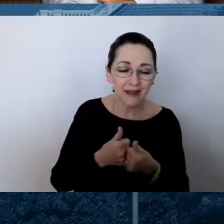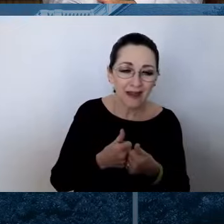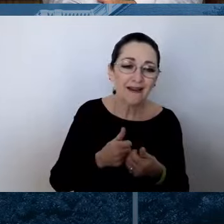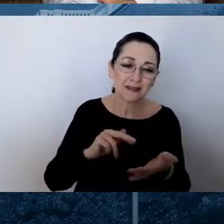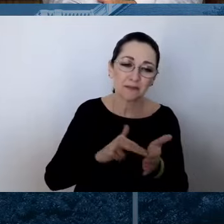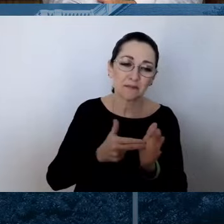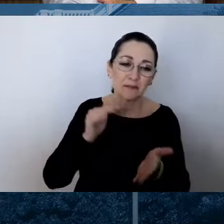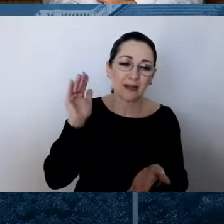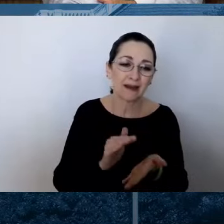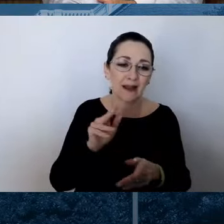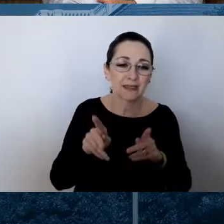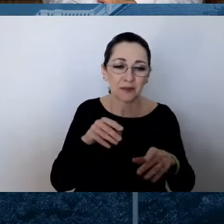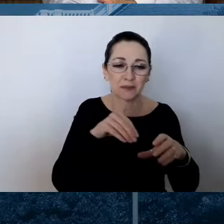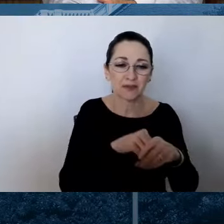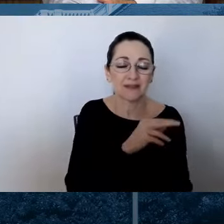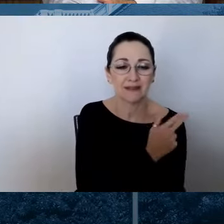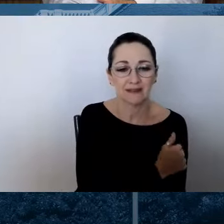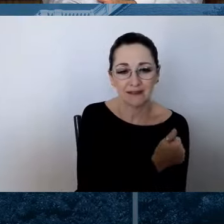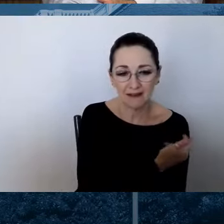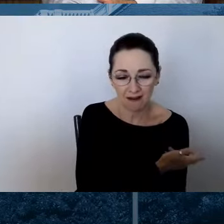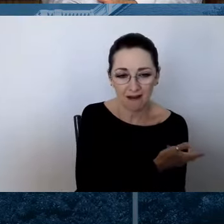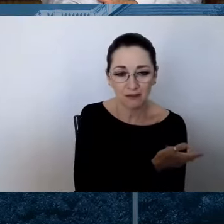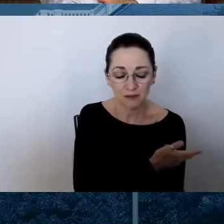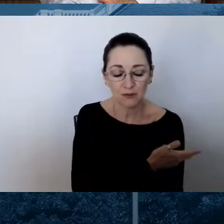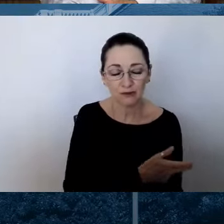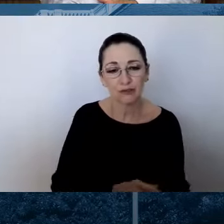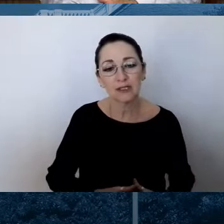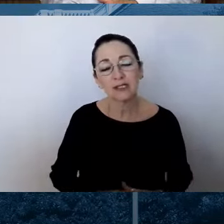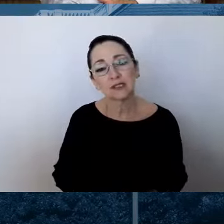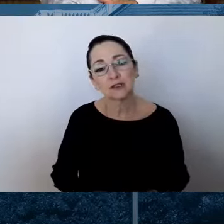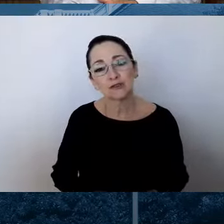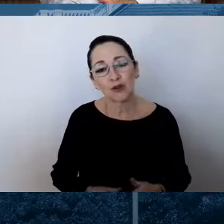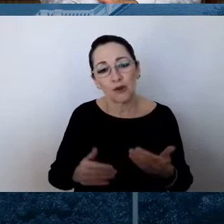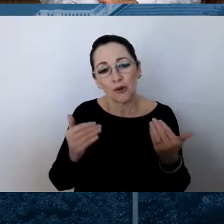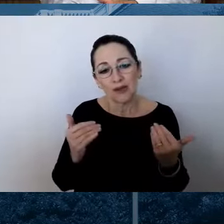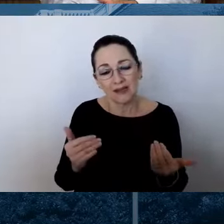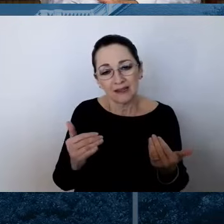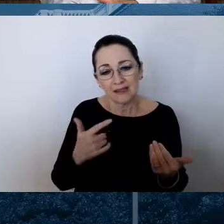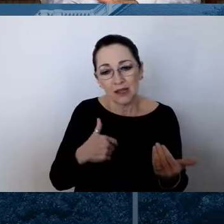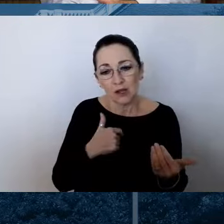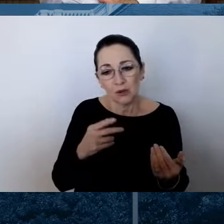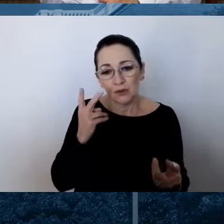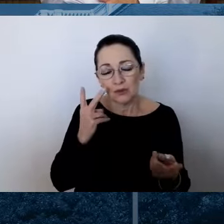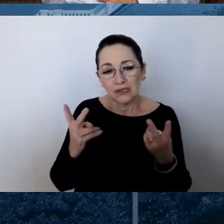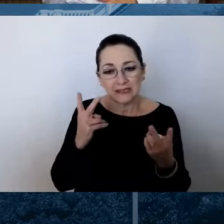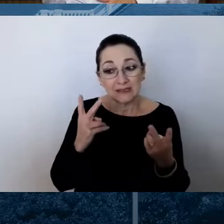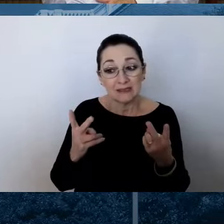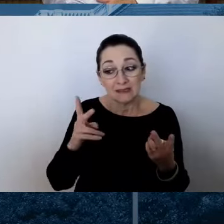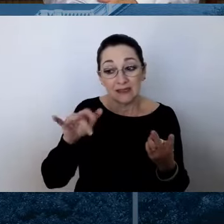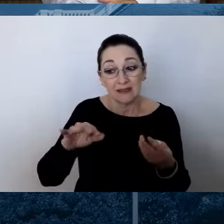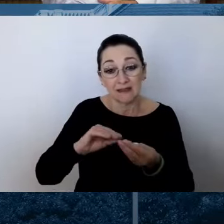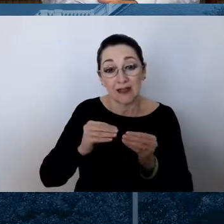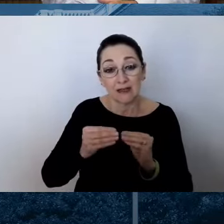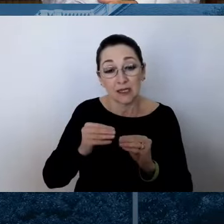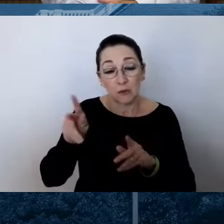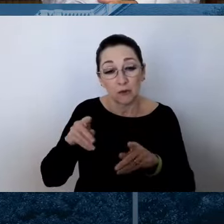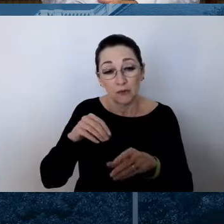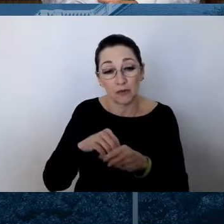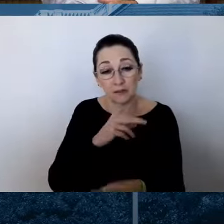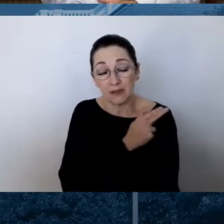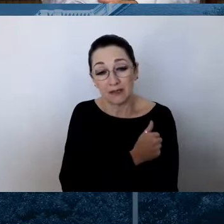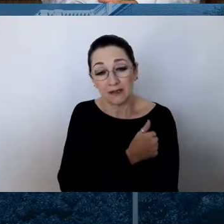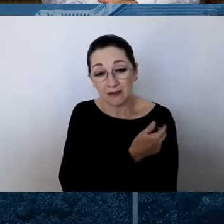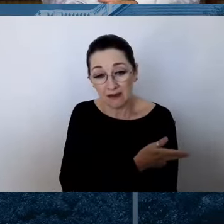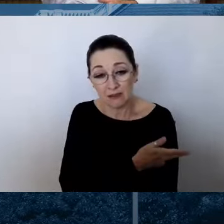hospital capacity, and AJ will show you some of those numbers a little bit later. than it was back in January